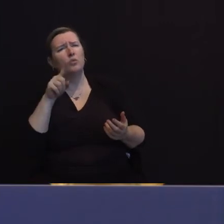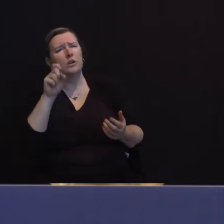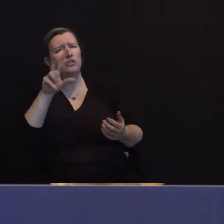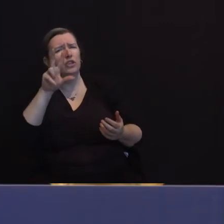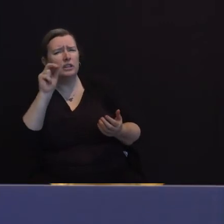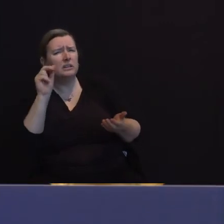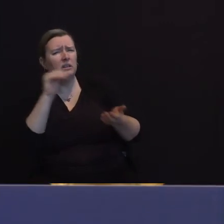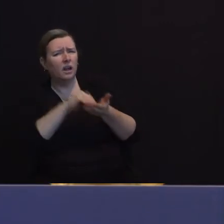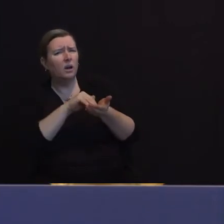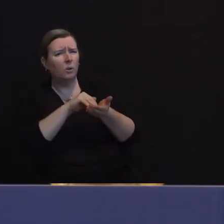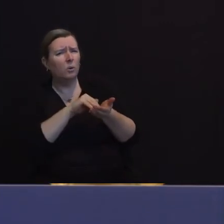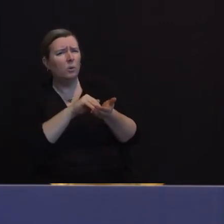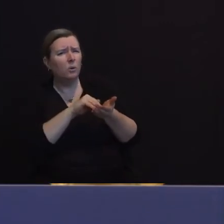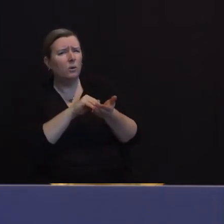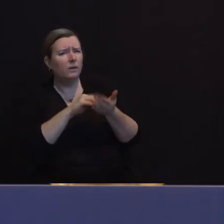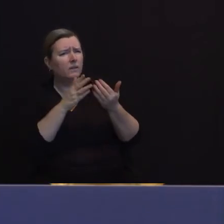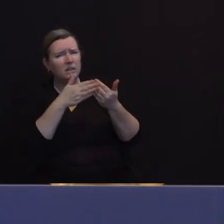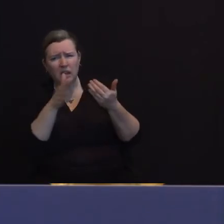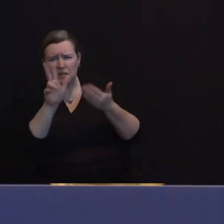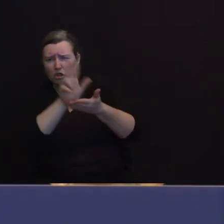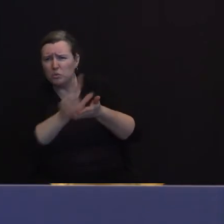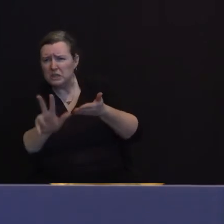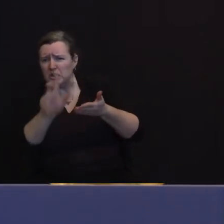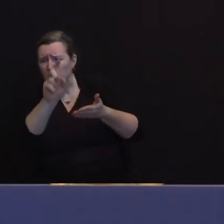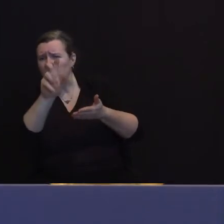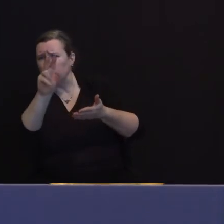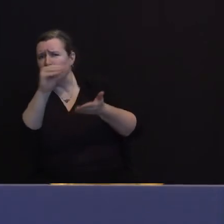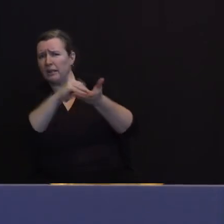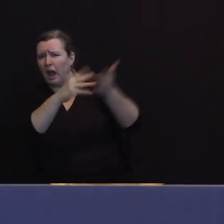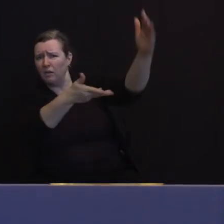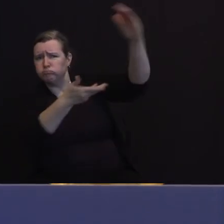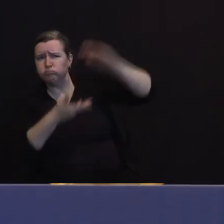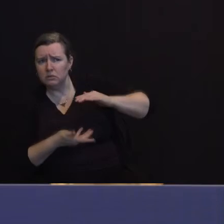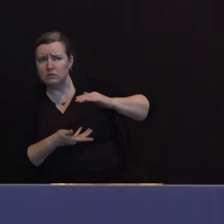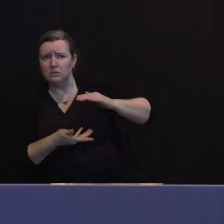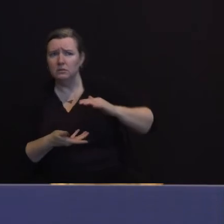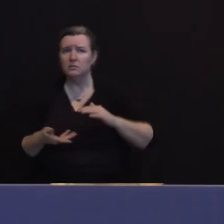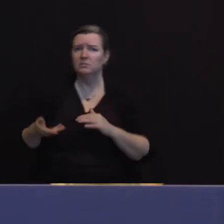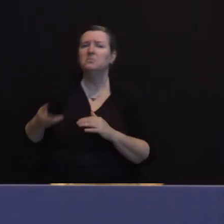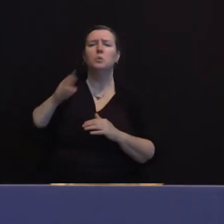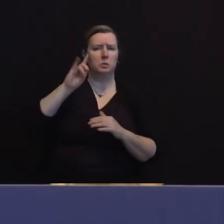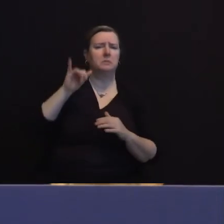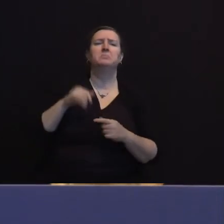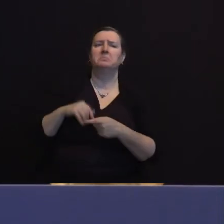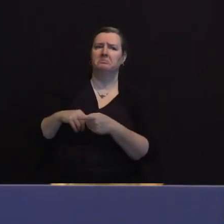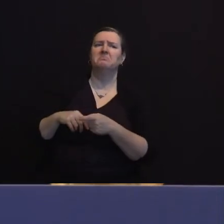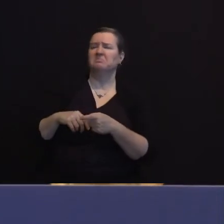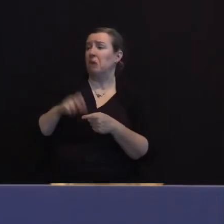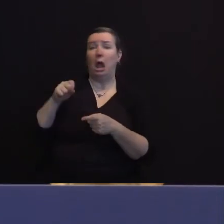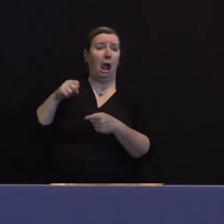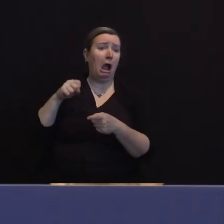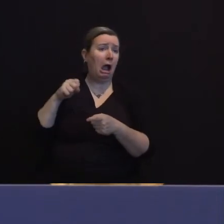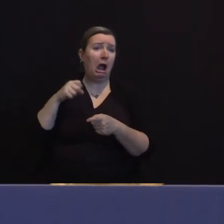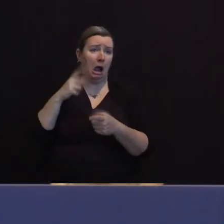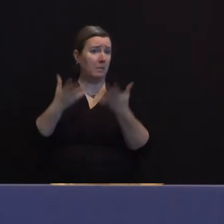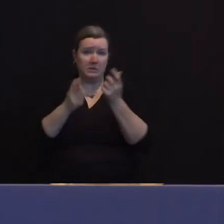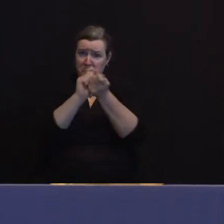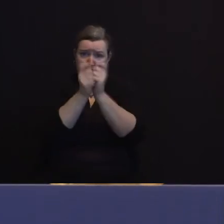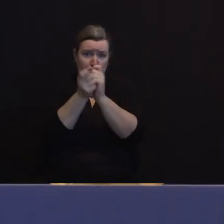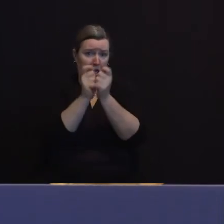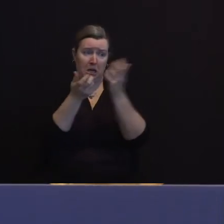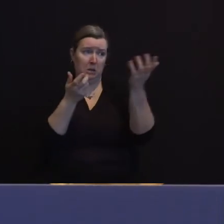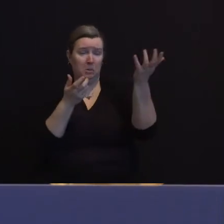that correct? You want? That's what we've been told. It could change, but It could change, but that's what we've been told. And the breakdown